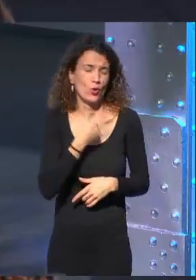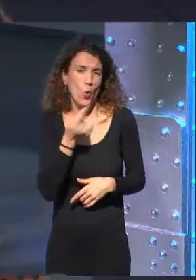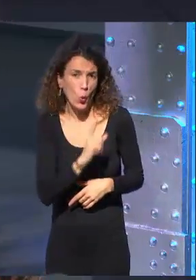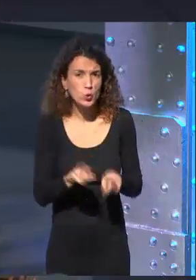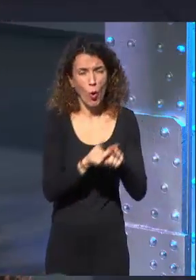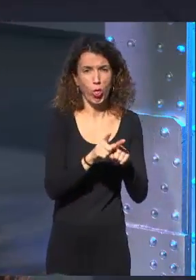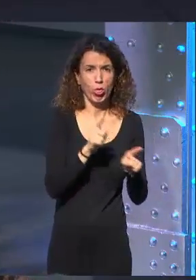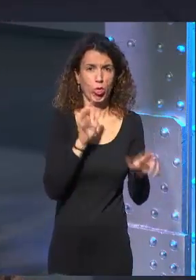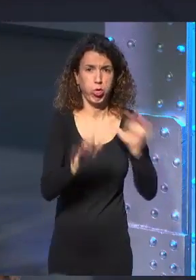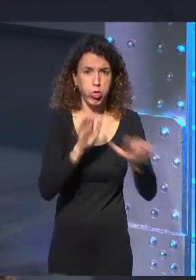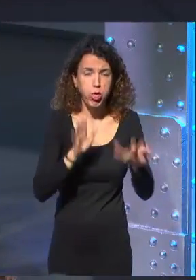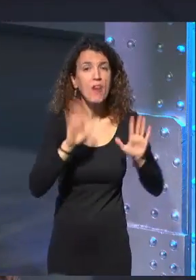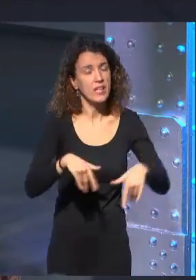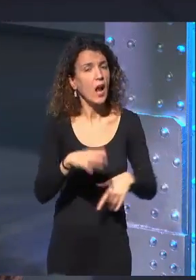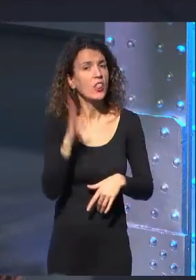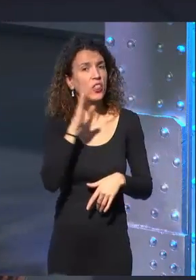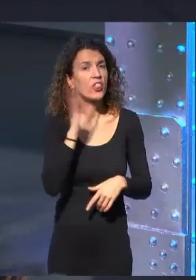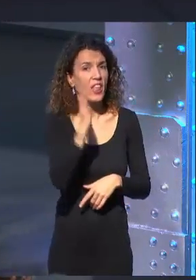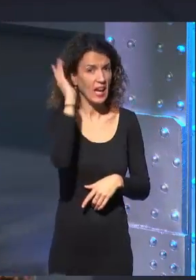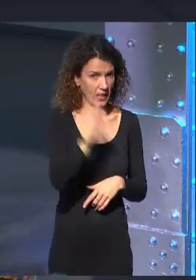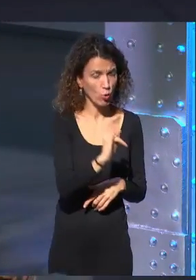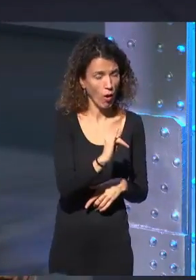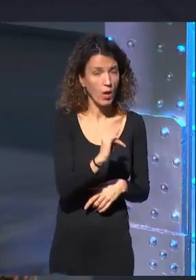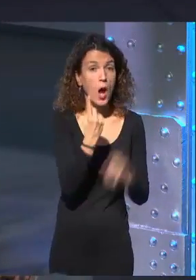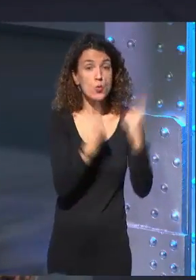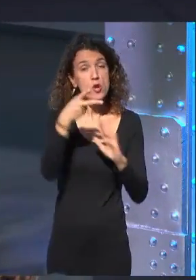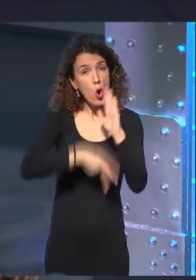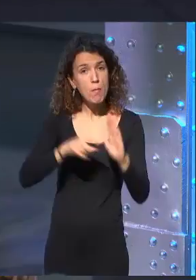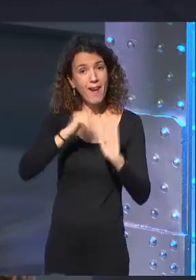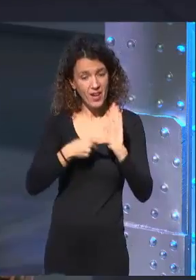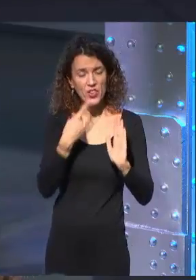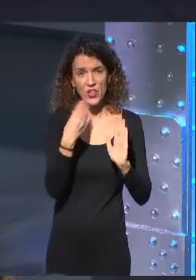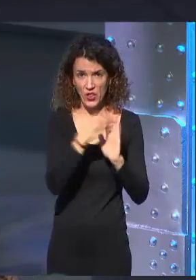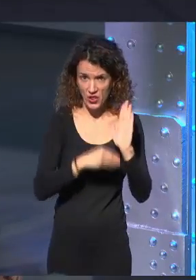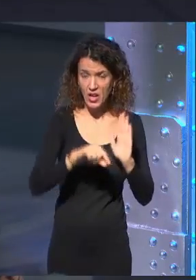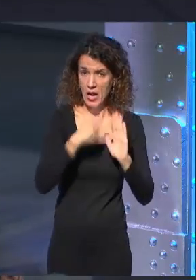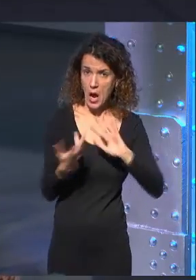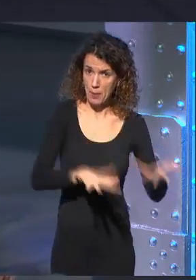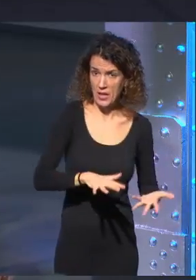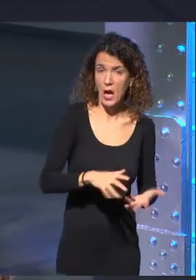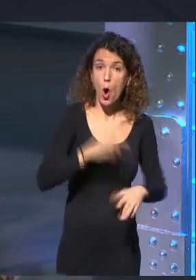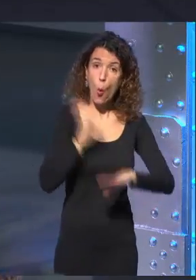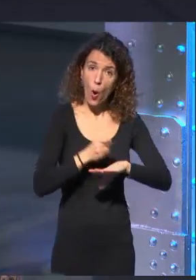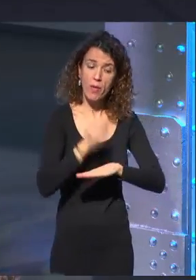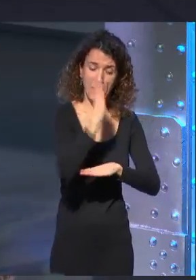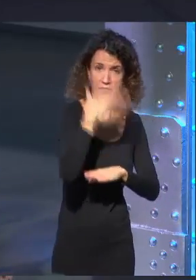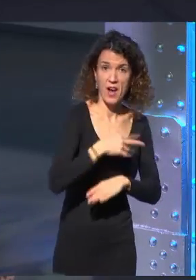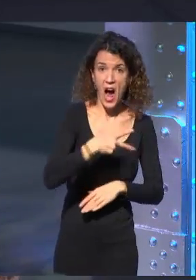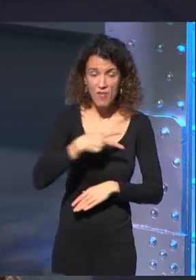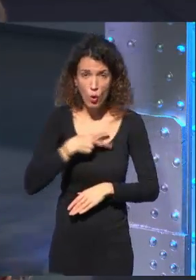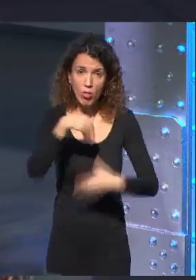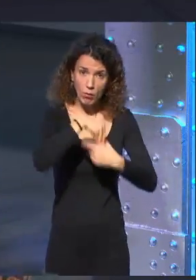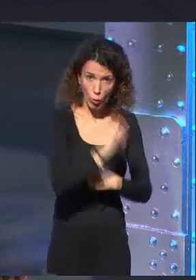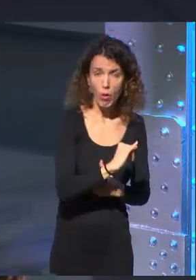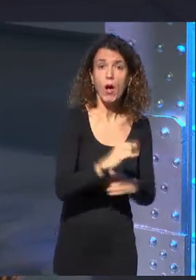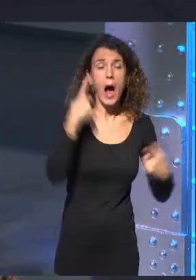and cyberbullying and many other behaviors that, besides being uncomfortable for other people, they